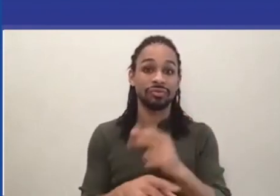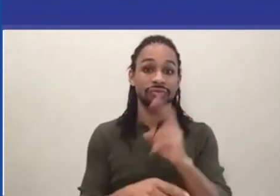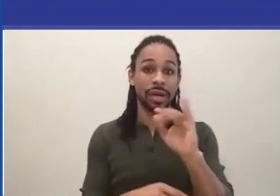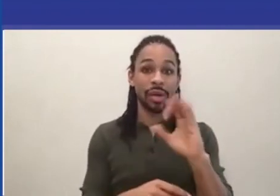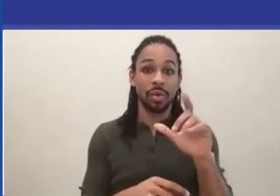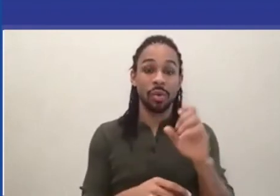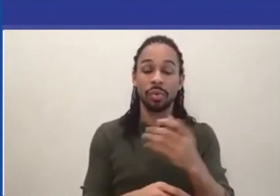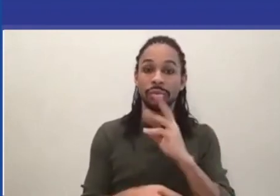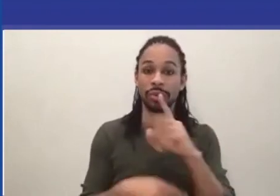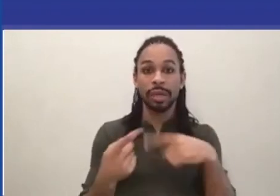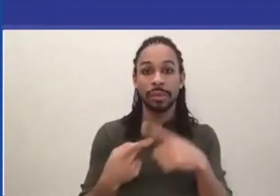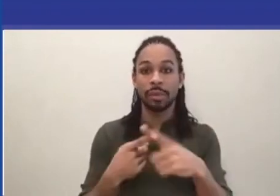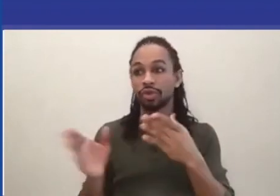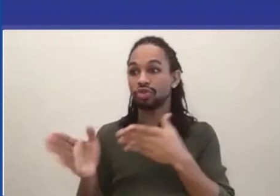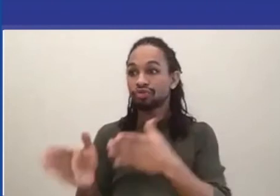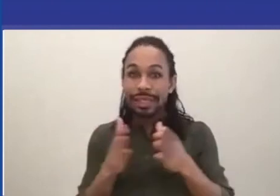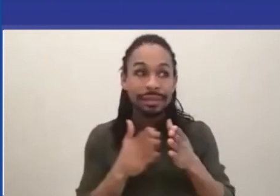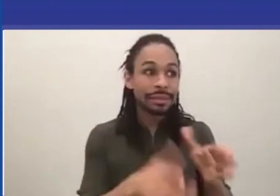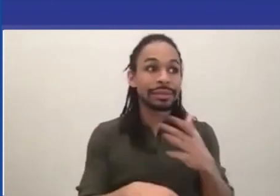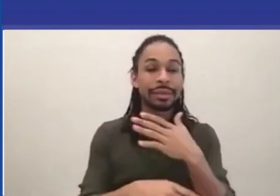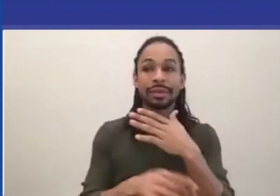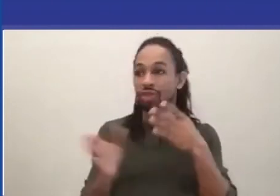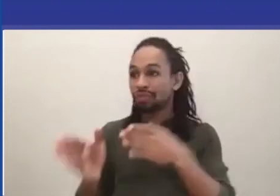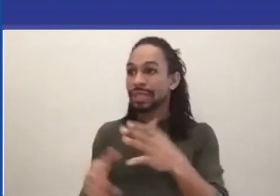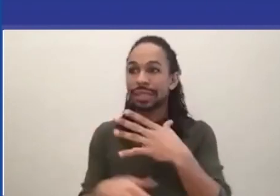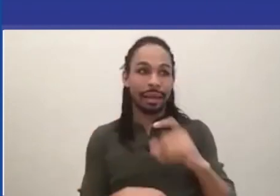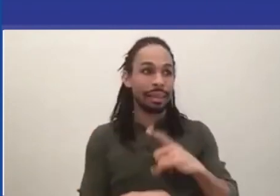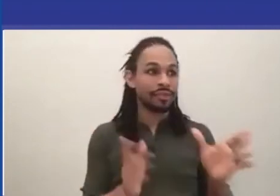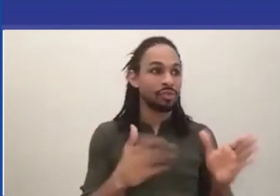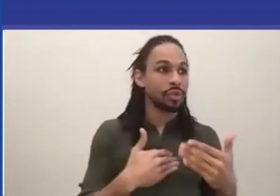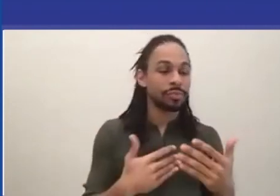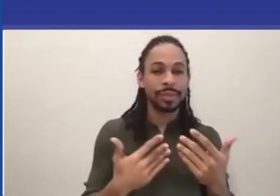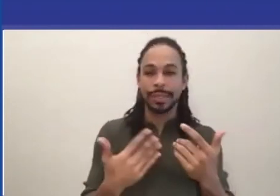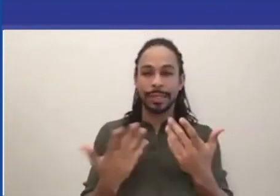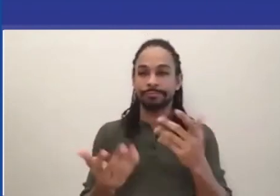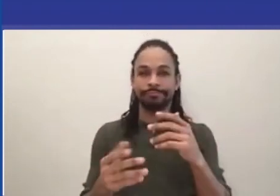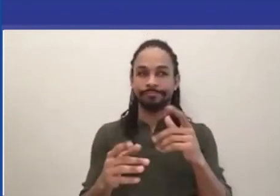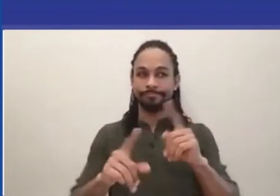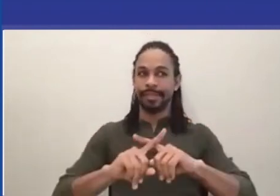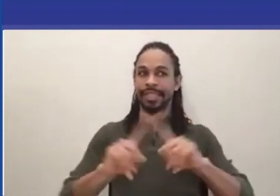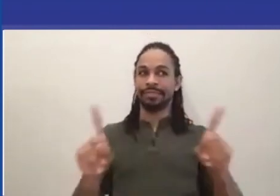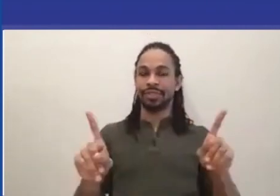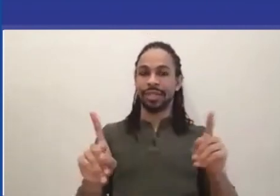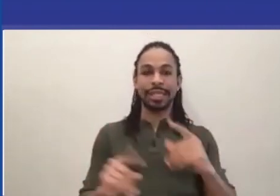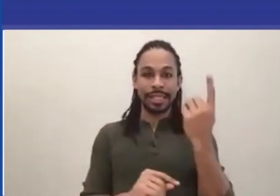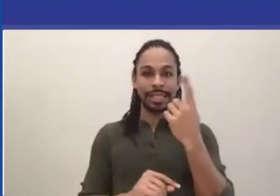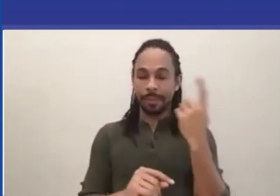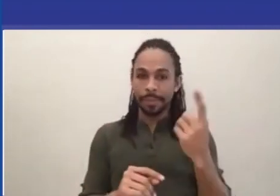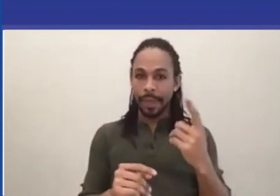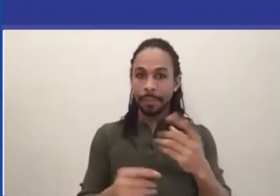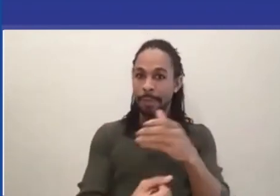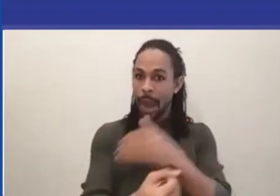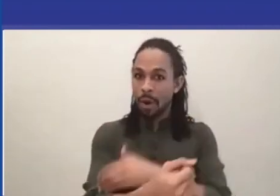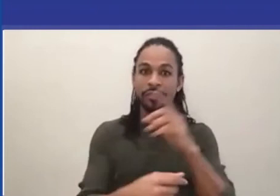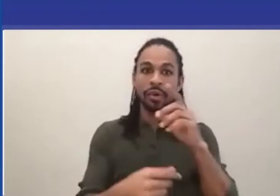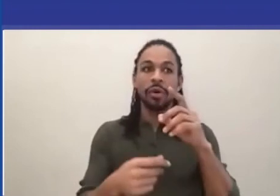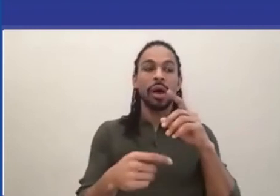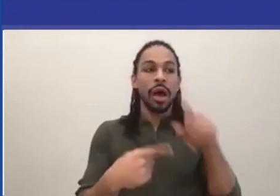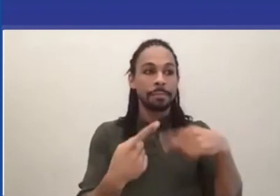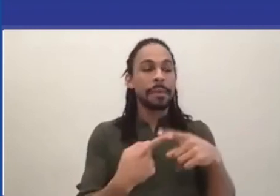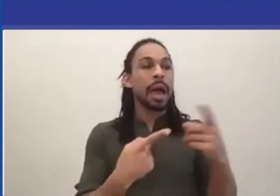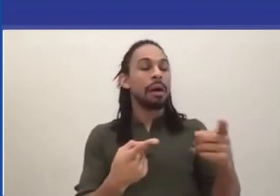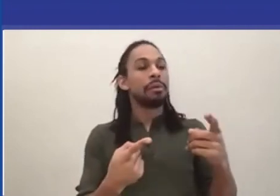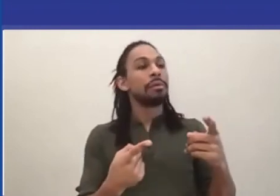something powerful about reclaiming the living space, which